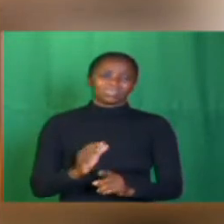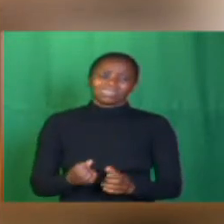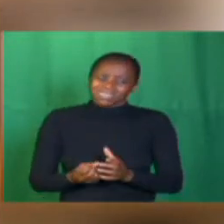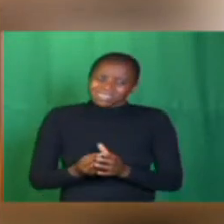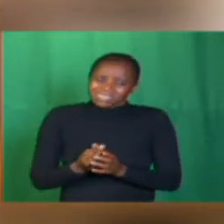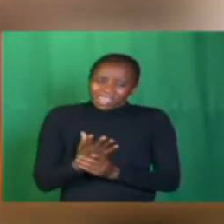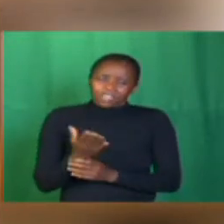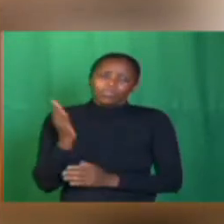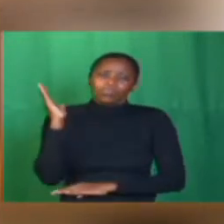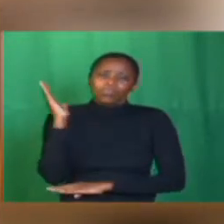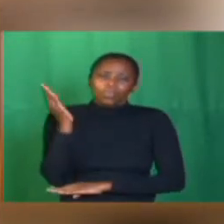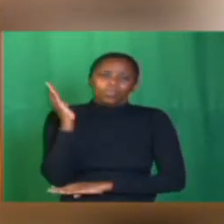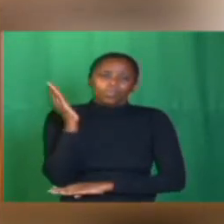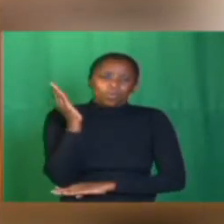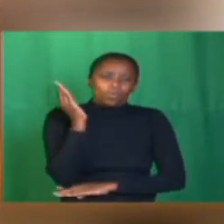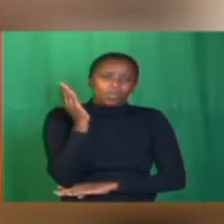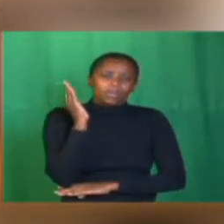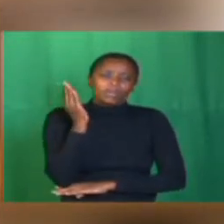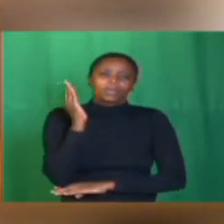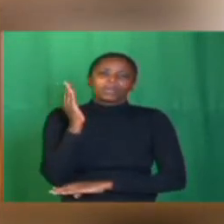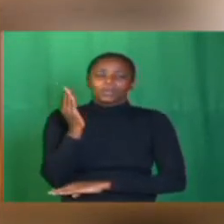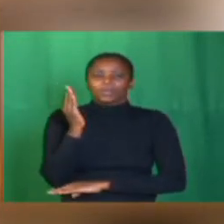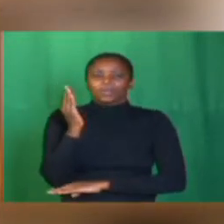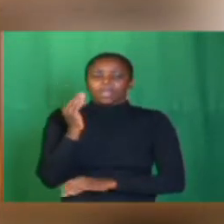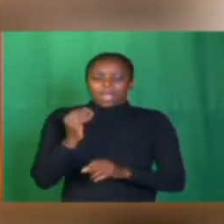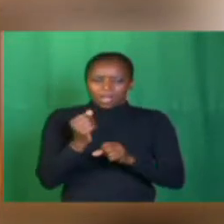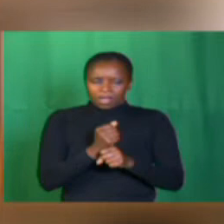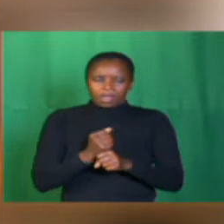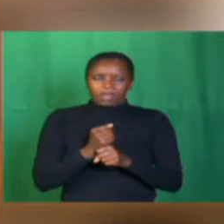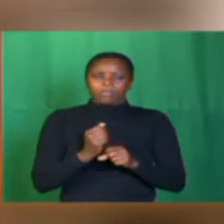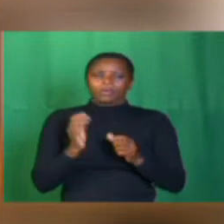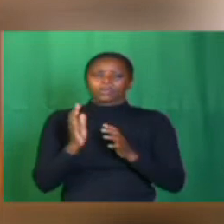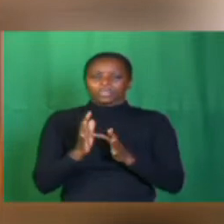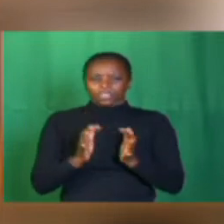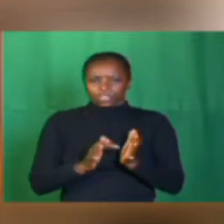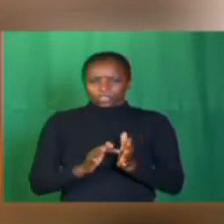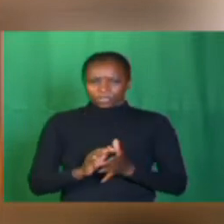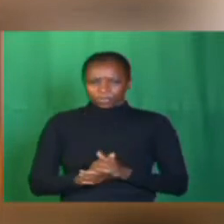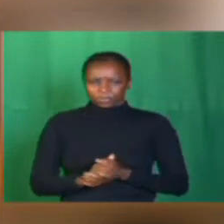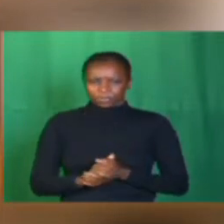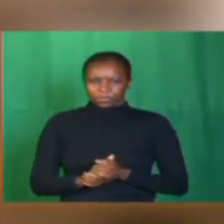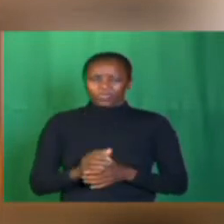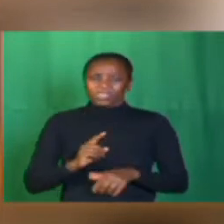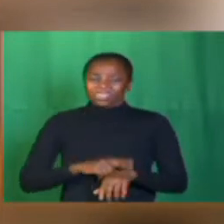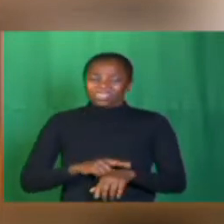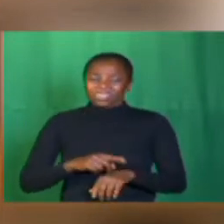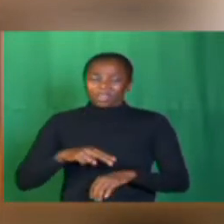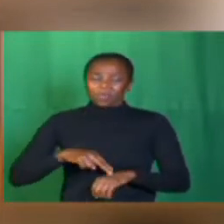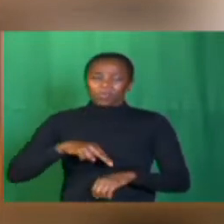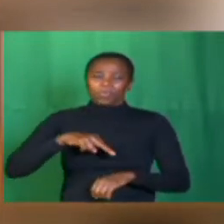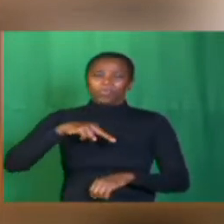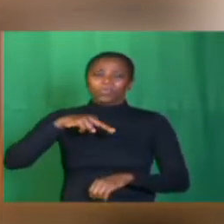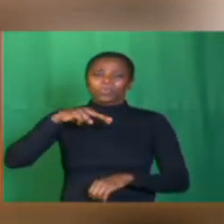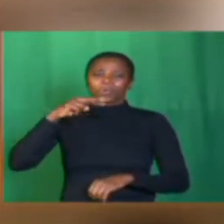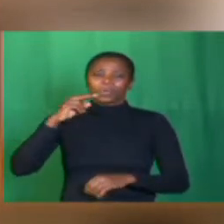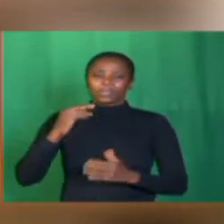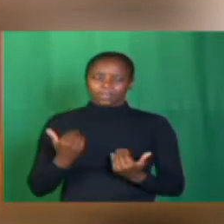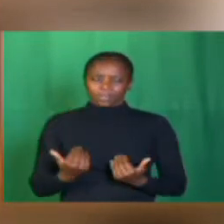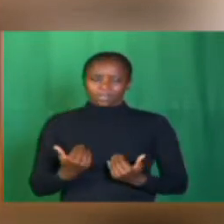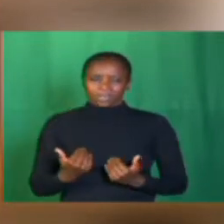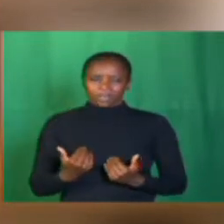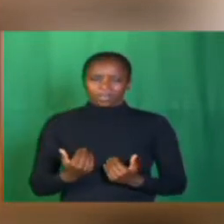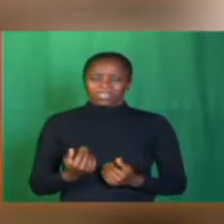after the ascension of Jesus Christ. It was during his ascension that he left them with